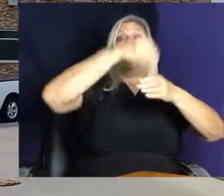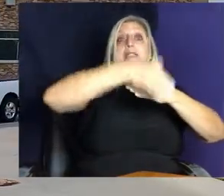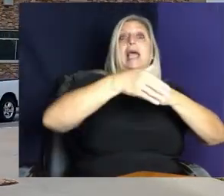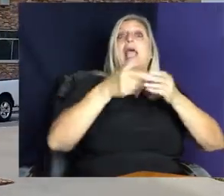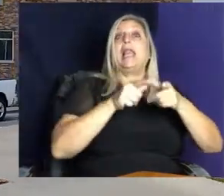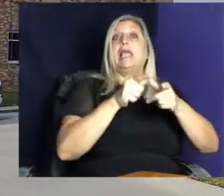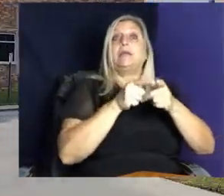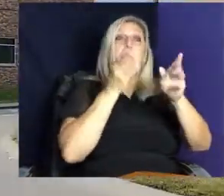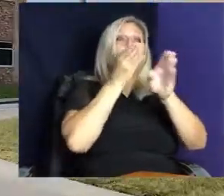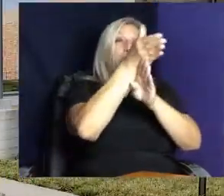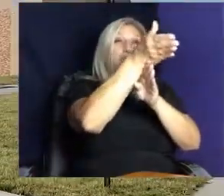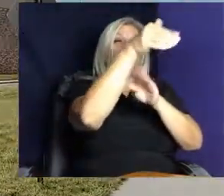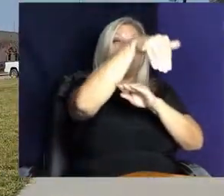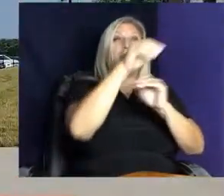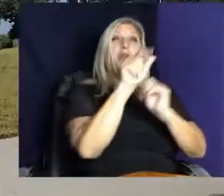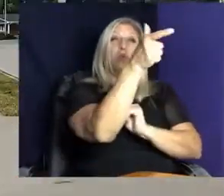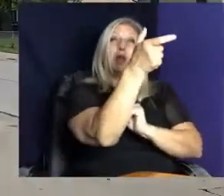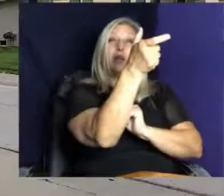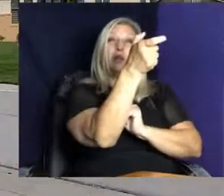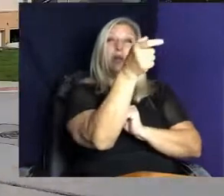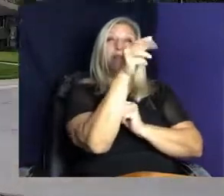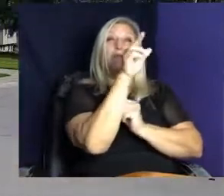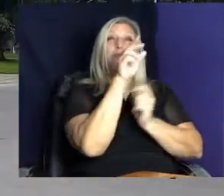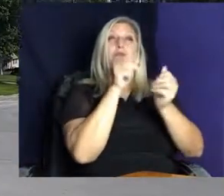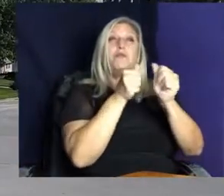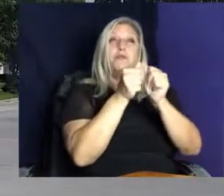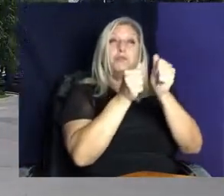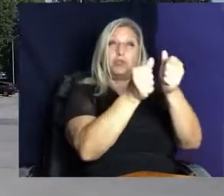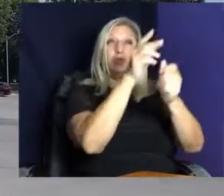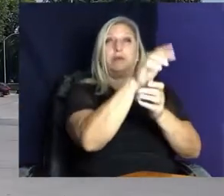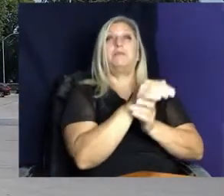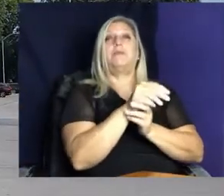arrow pointing straight down to 121st Street.